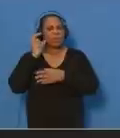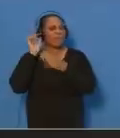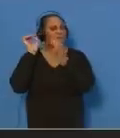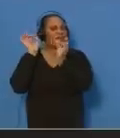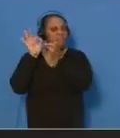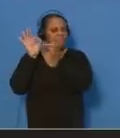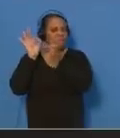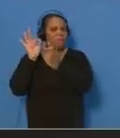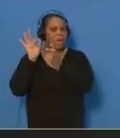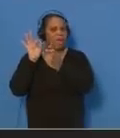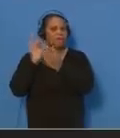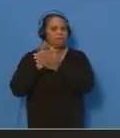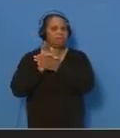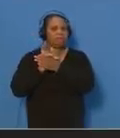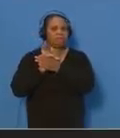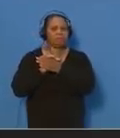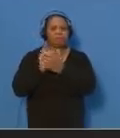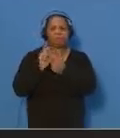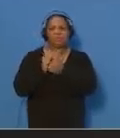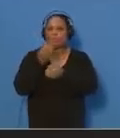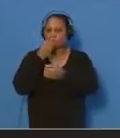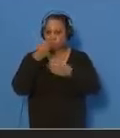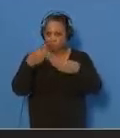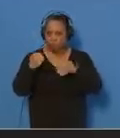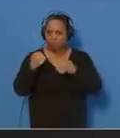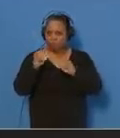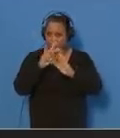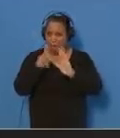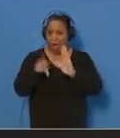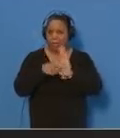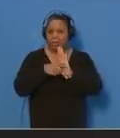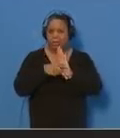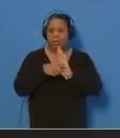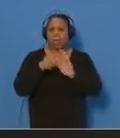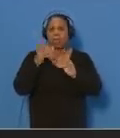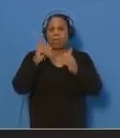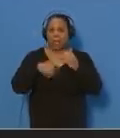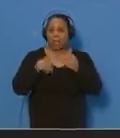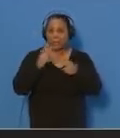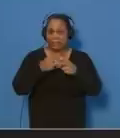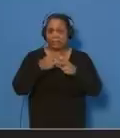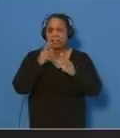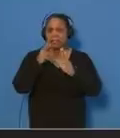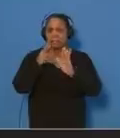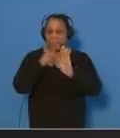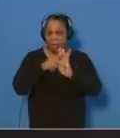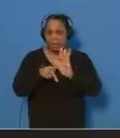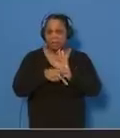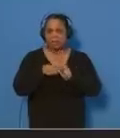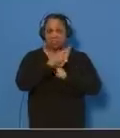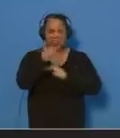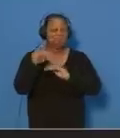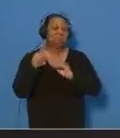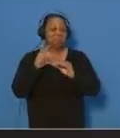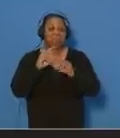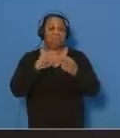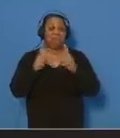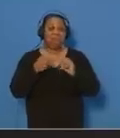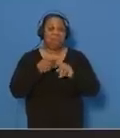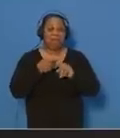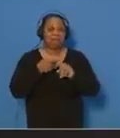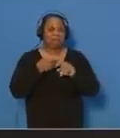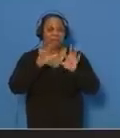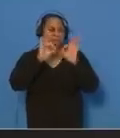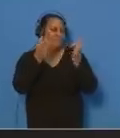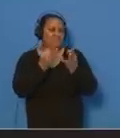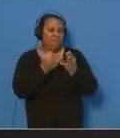feedback. So in keeping with the grocery store policy or the surname policy, persons who have family or friends in a